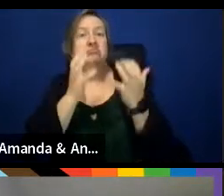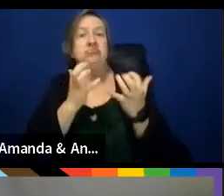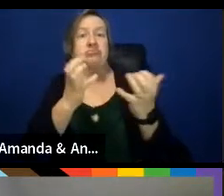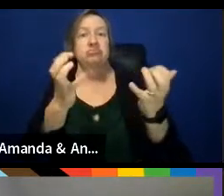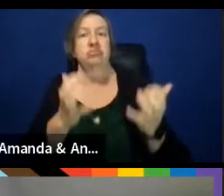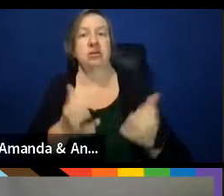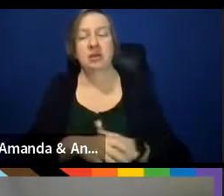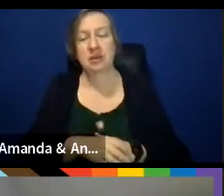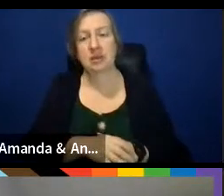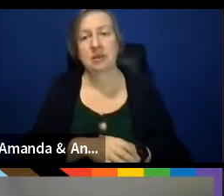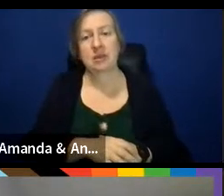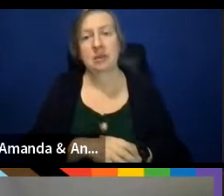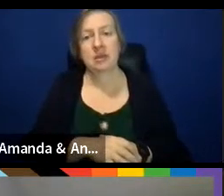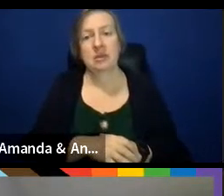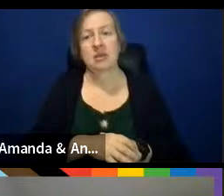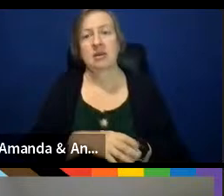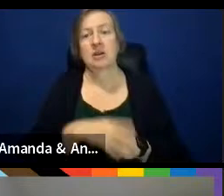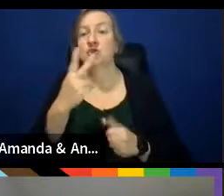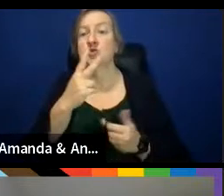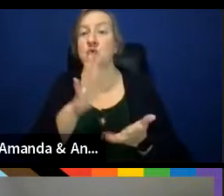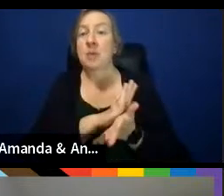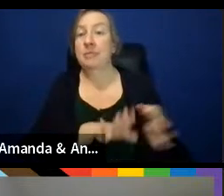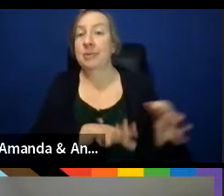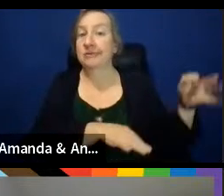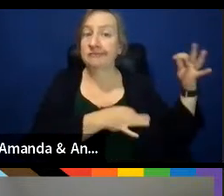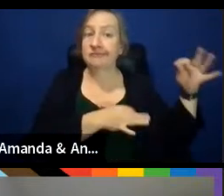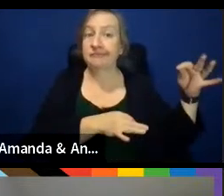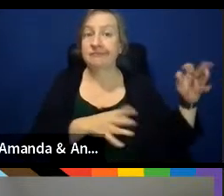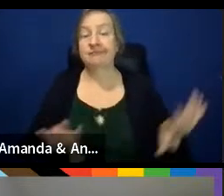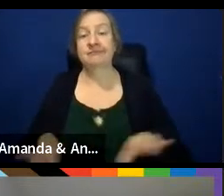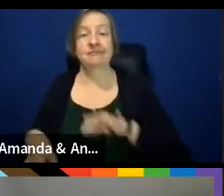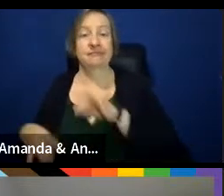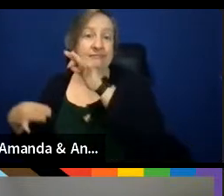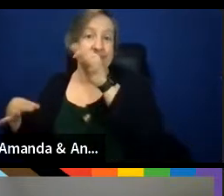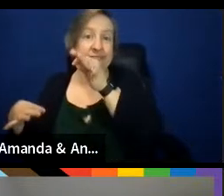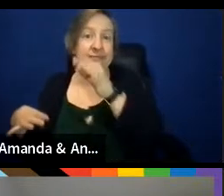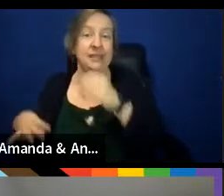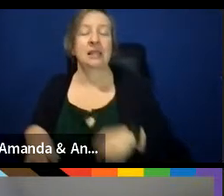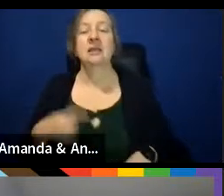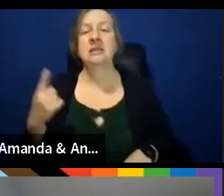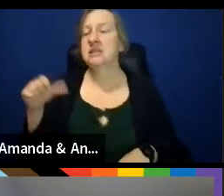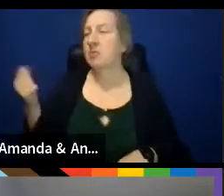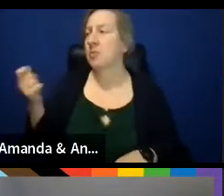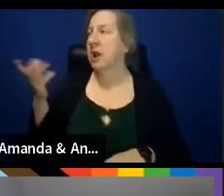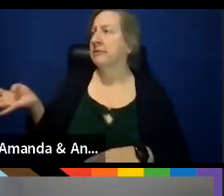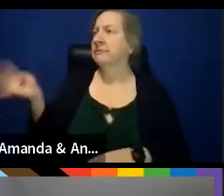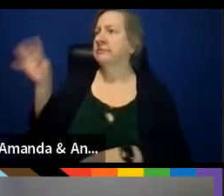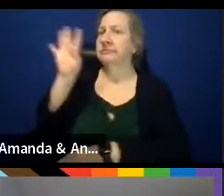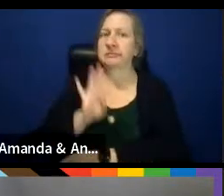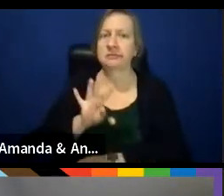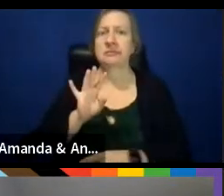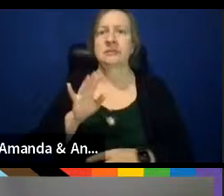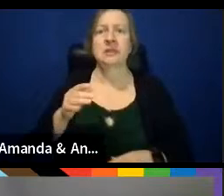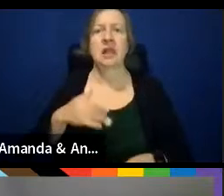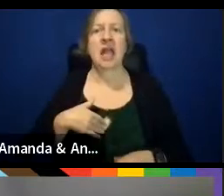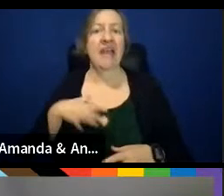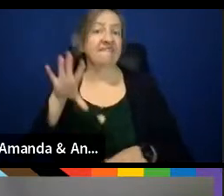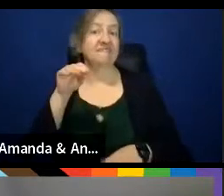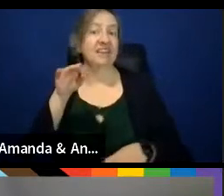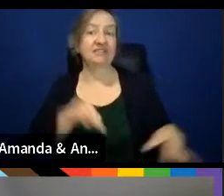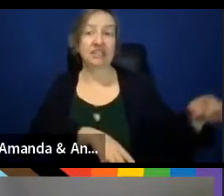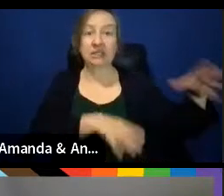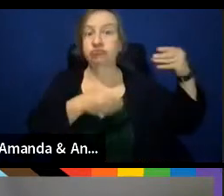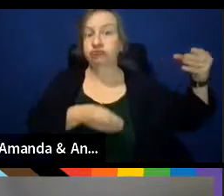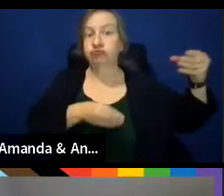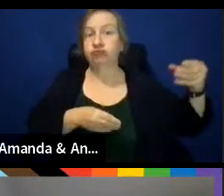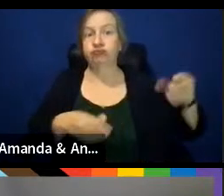shake 2 sheets, and then somebody else go before the crowd and shake 50 sheets,